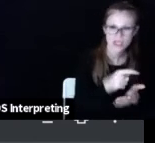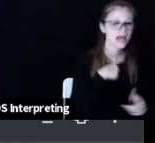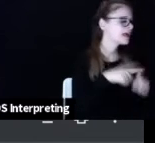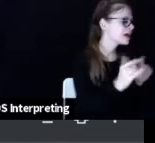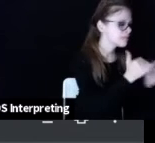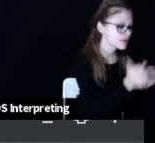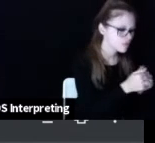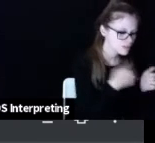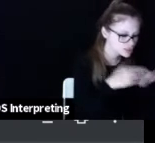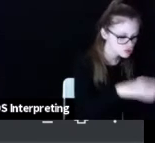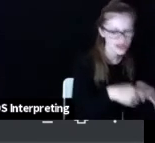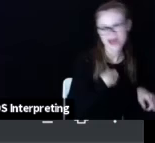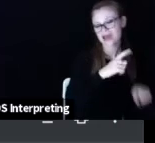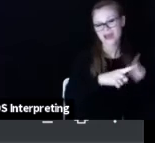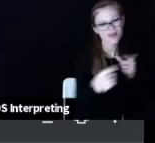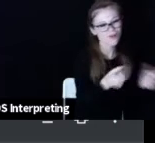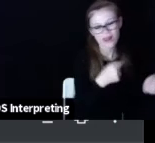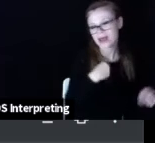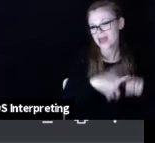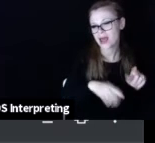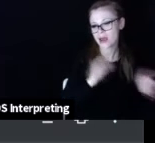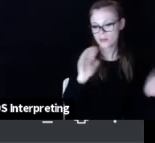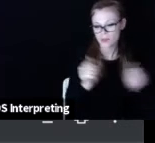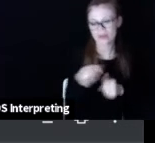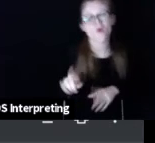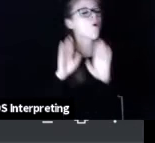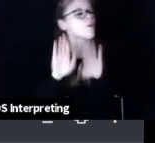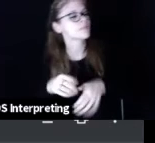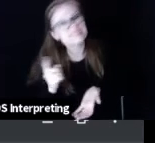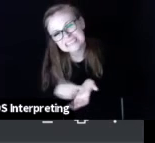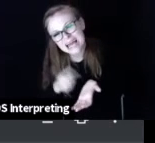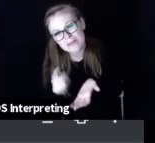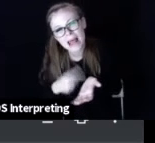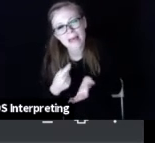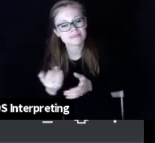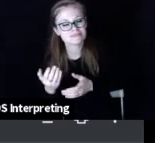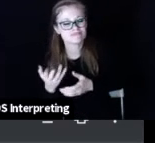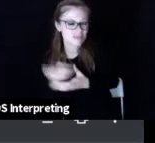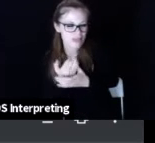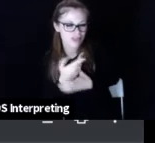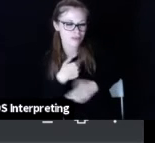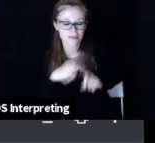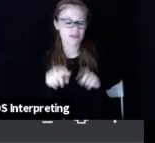work anymore. Versus, it bugs me sometimes, but it's really not a big deal.